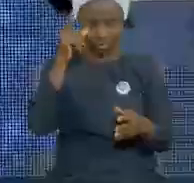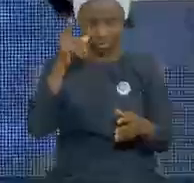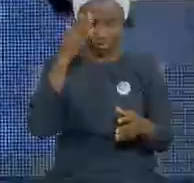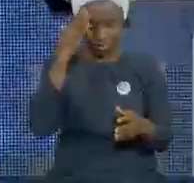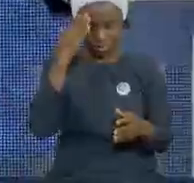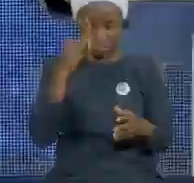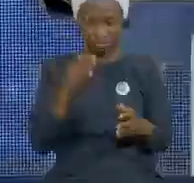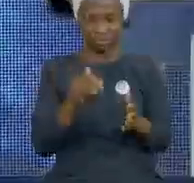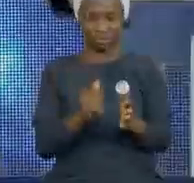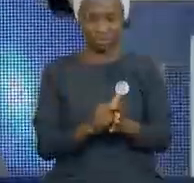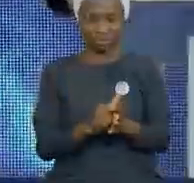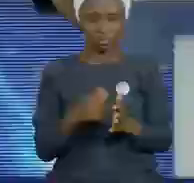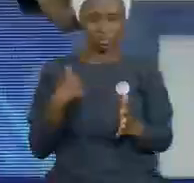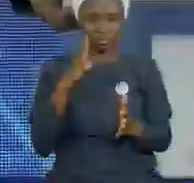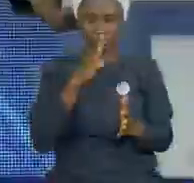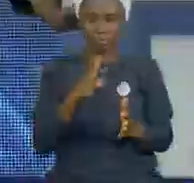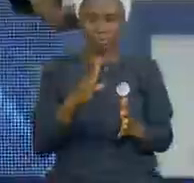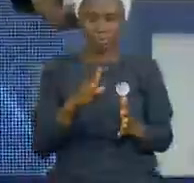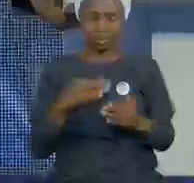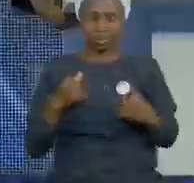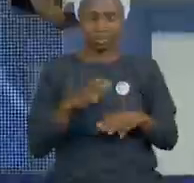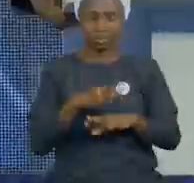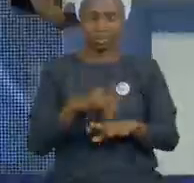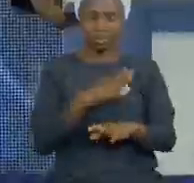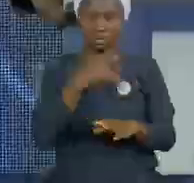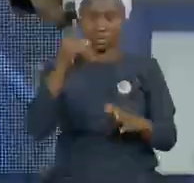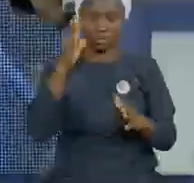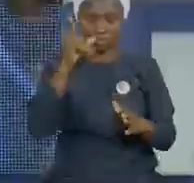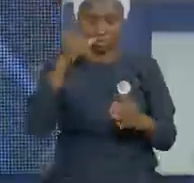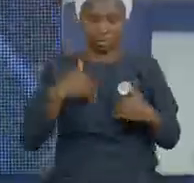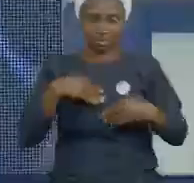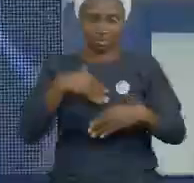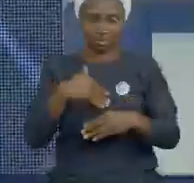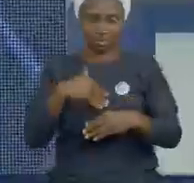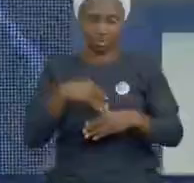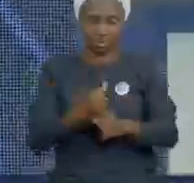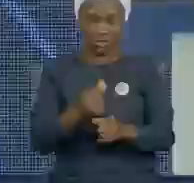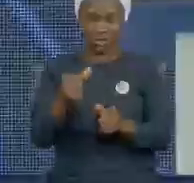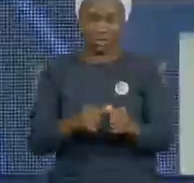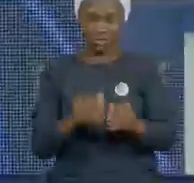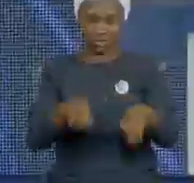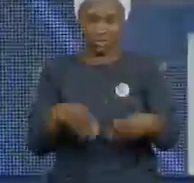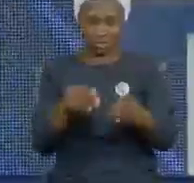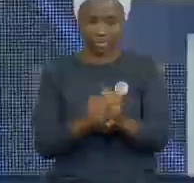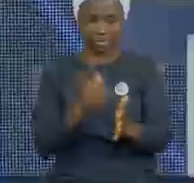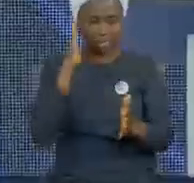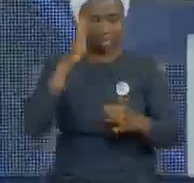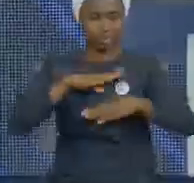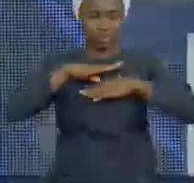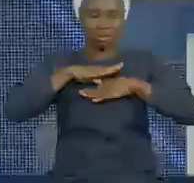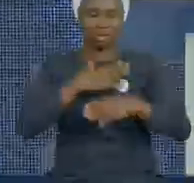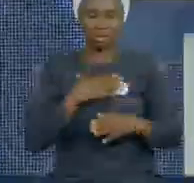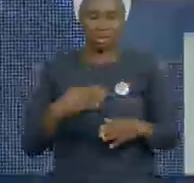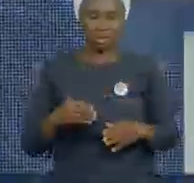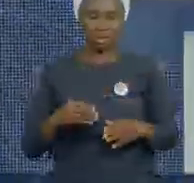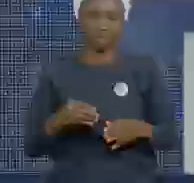earth. And you have made every provision that will satisfy and fulfill